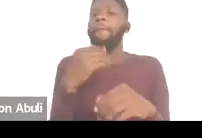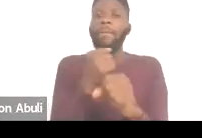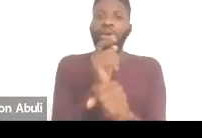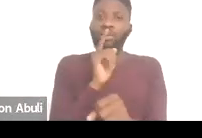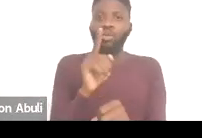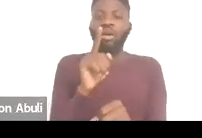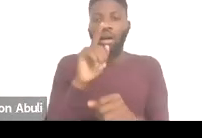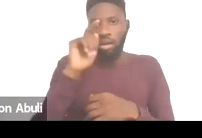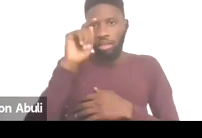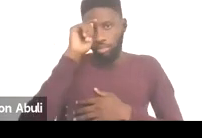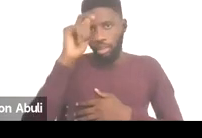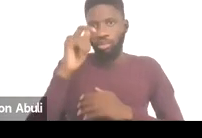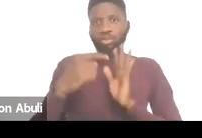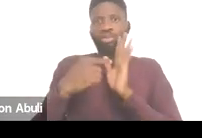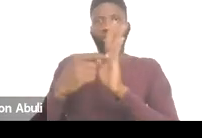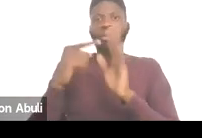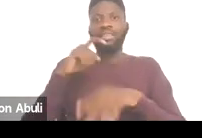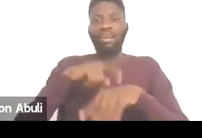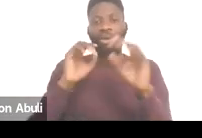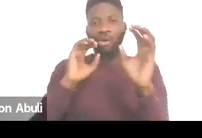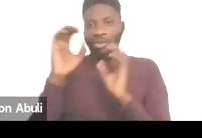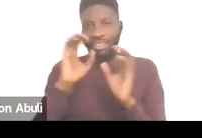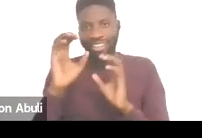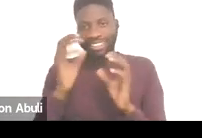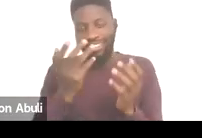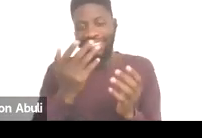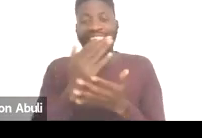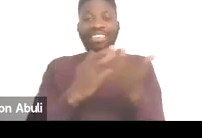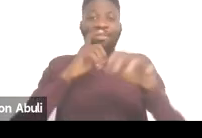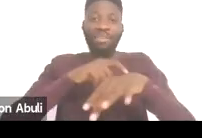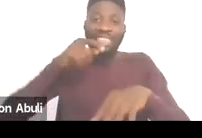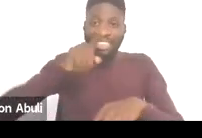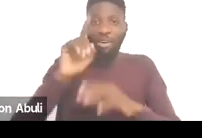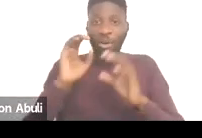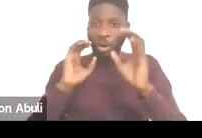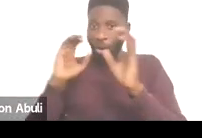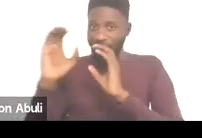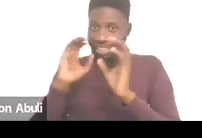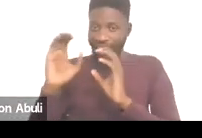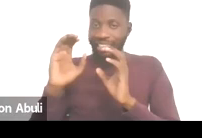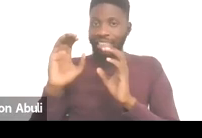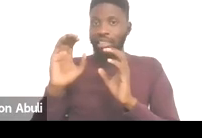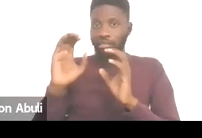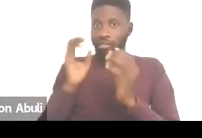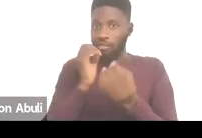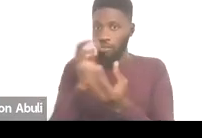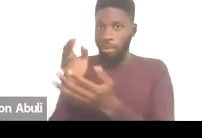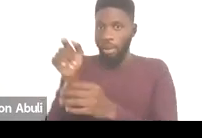respectful in how you're communicating, because sometimes what you're communicating may not go well with who you're communicating